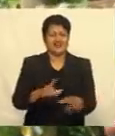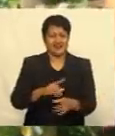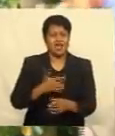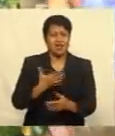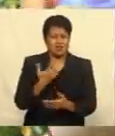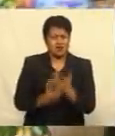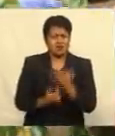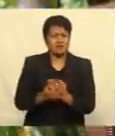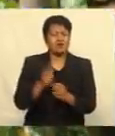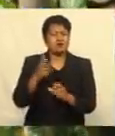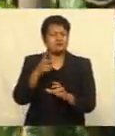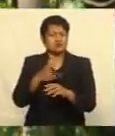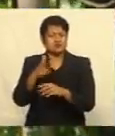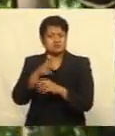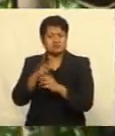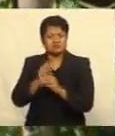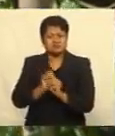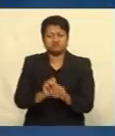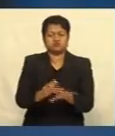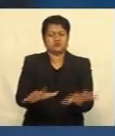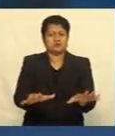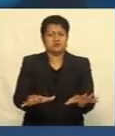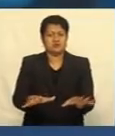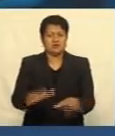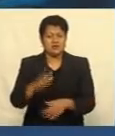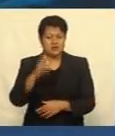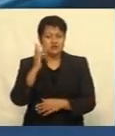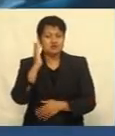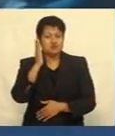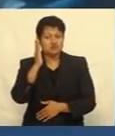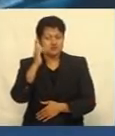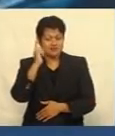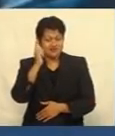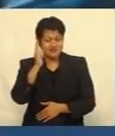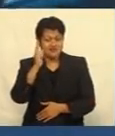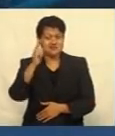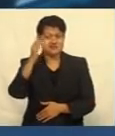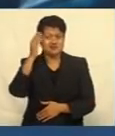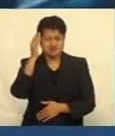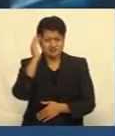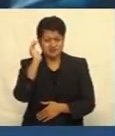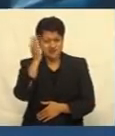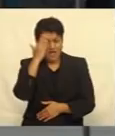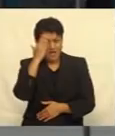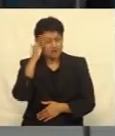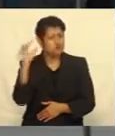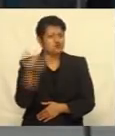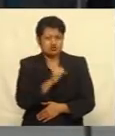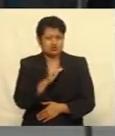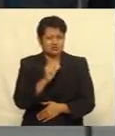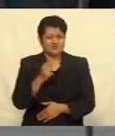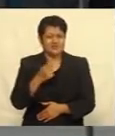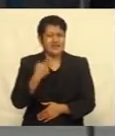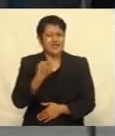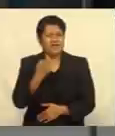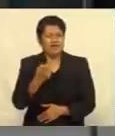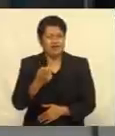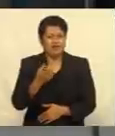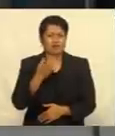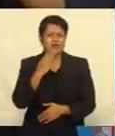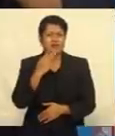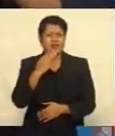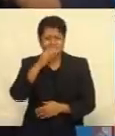Rosie Ogbar says school heads and teachers are cautioned to exercise confidentiality when dealing with issues related to child safety